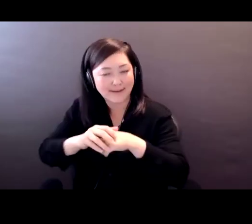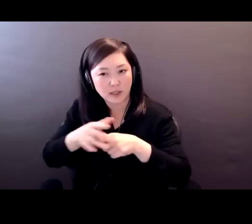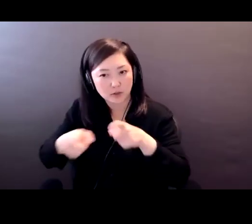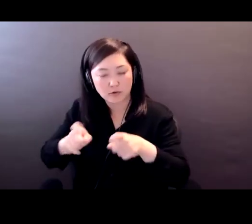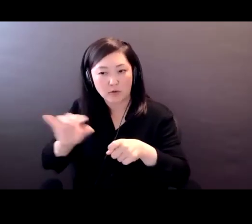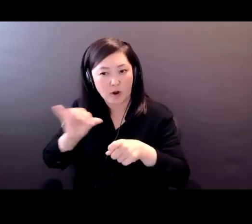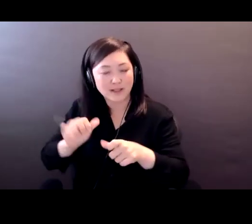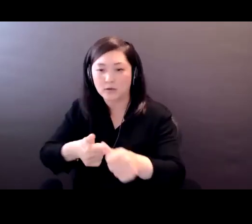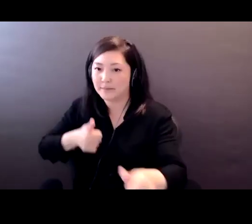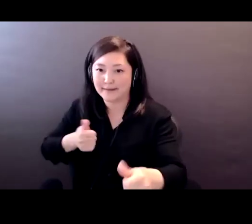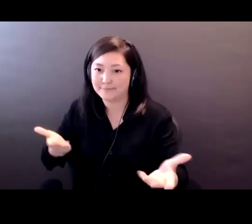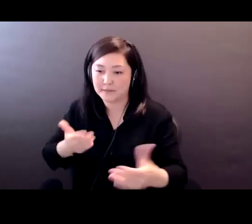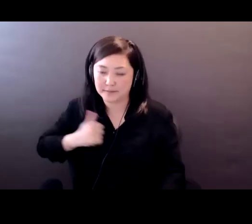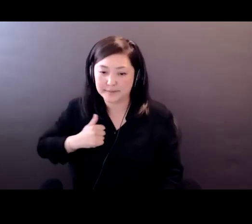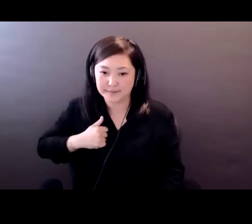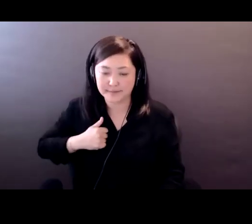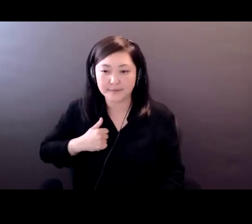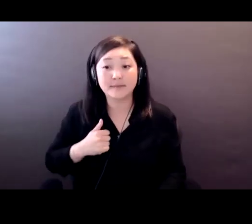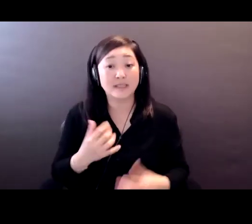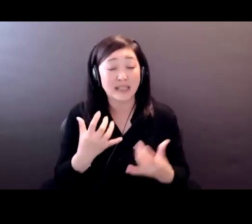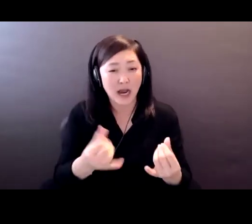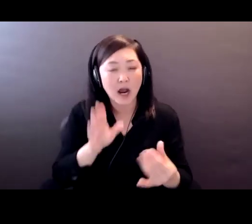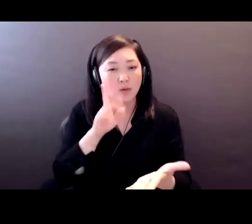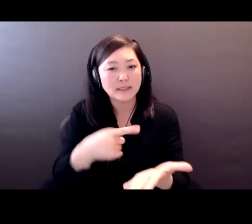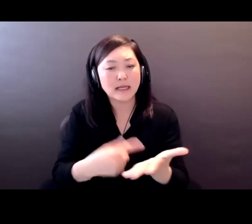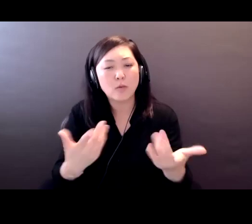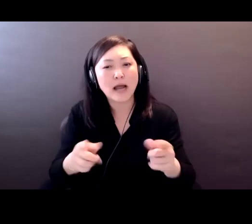few developments from abroad.